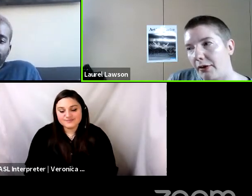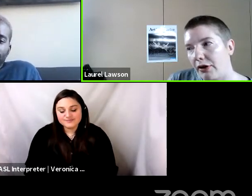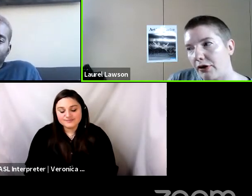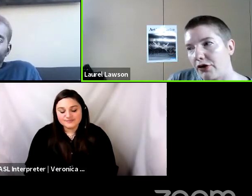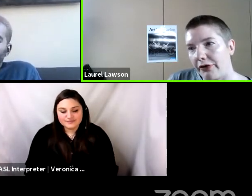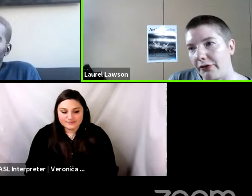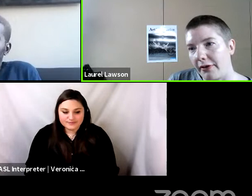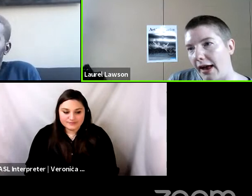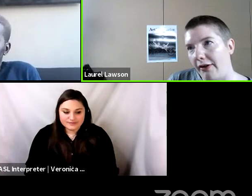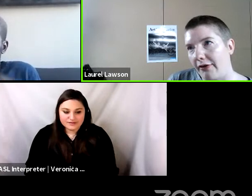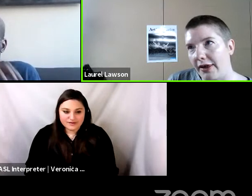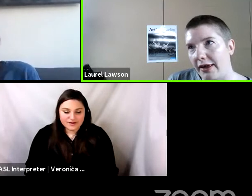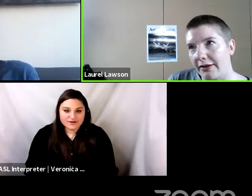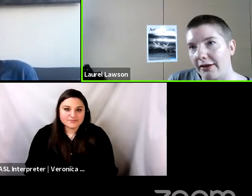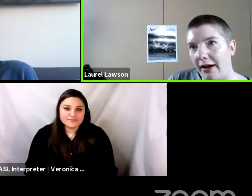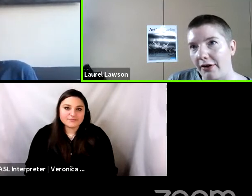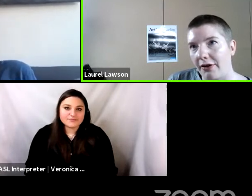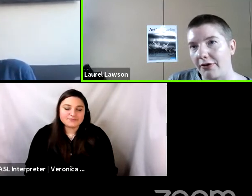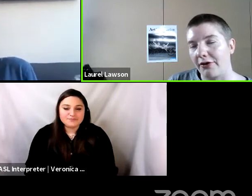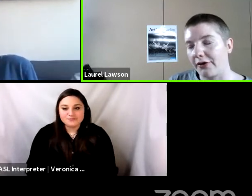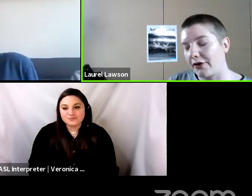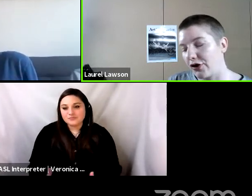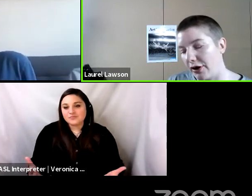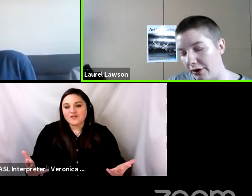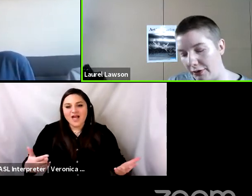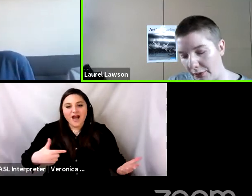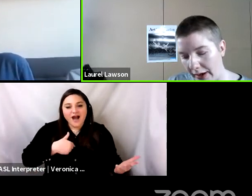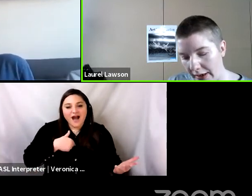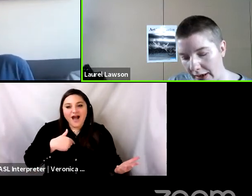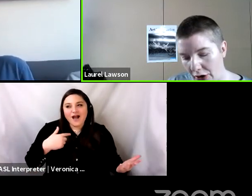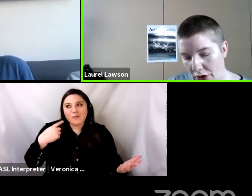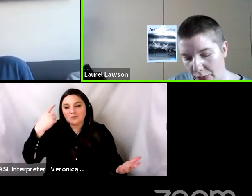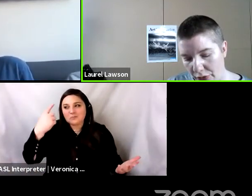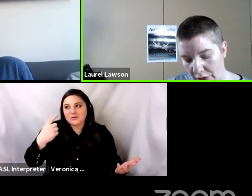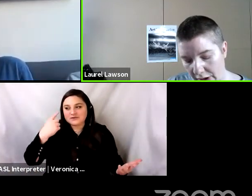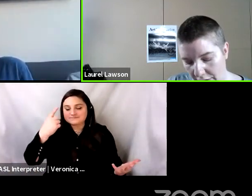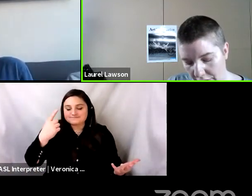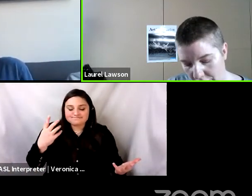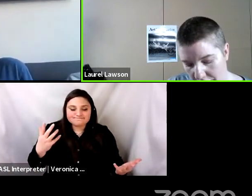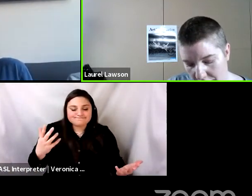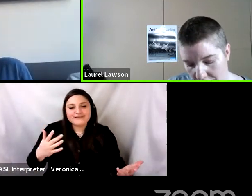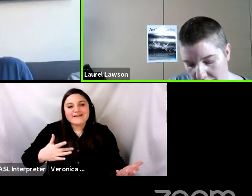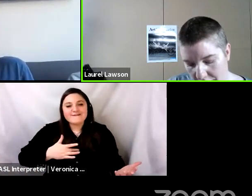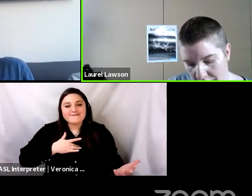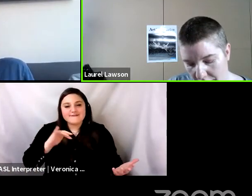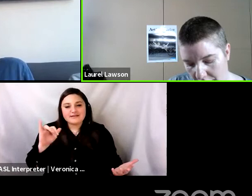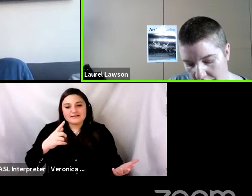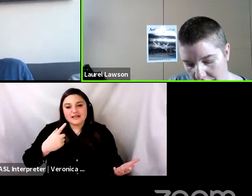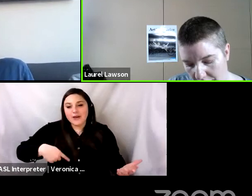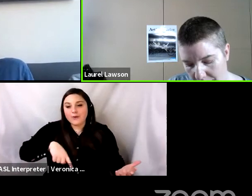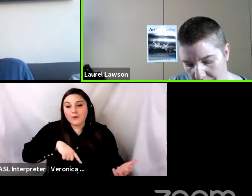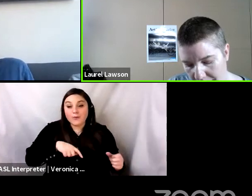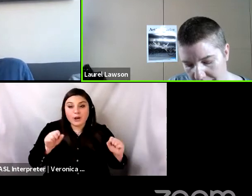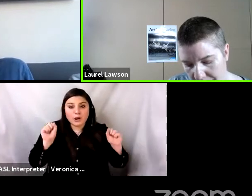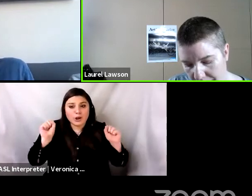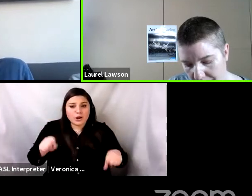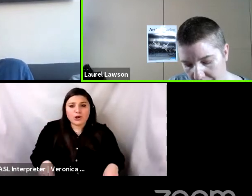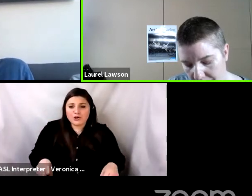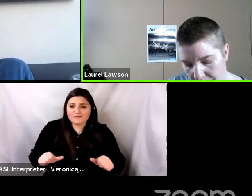I feel like we could just have the entire discussion right here, moving into the